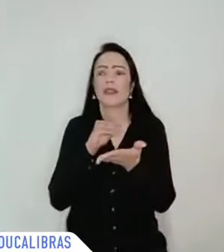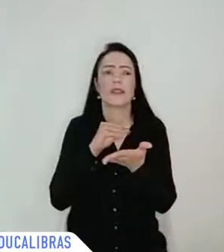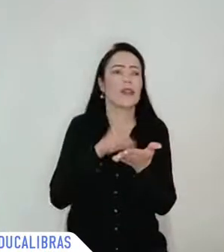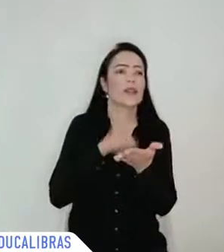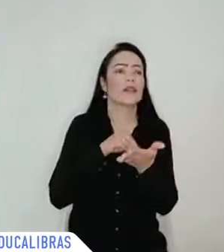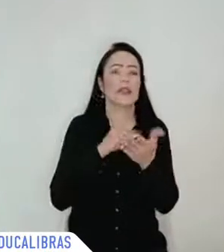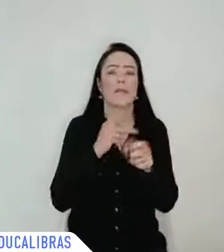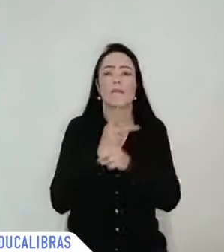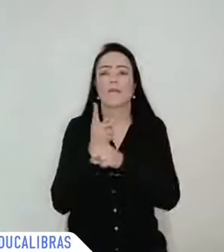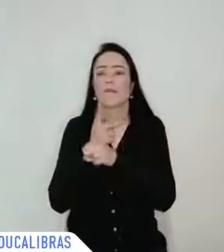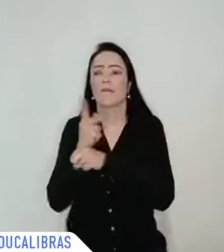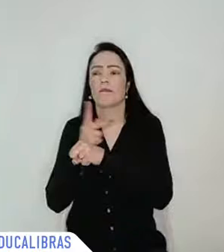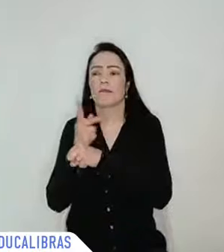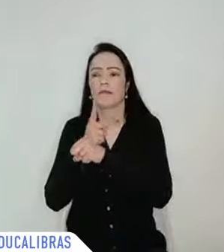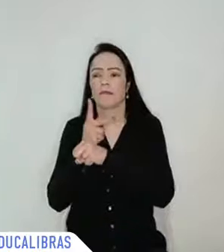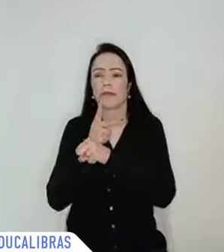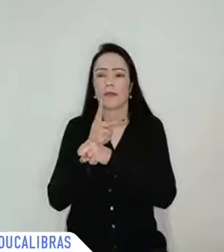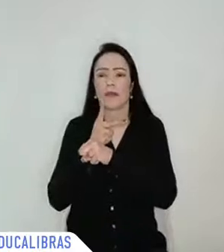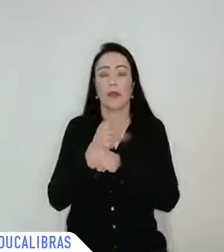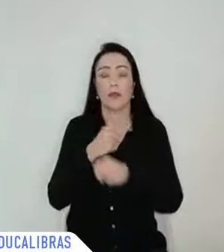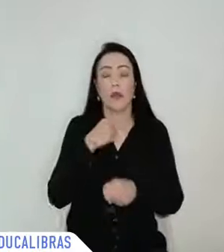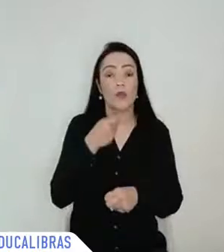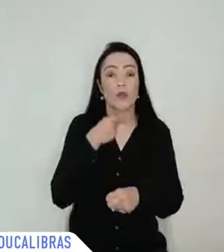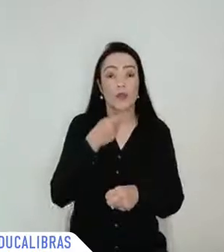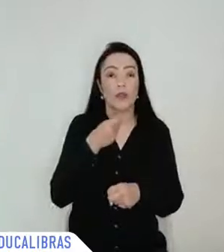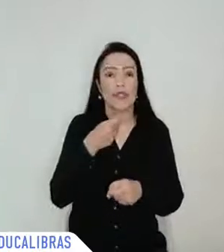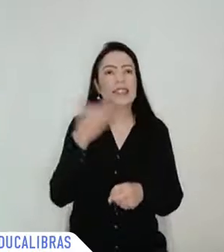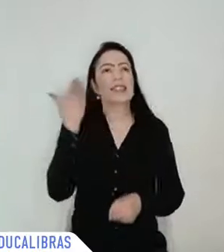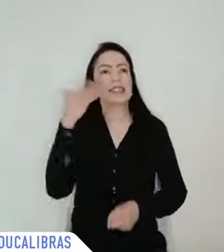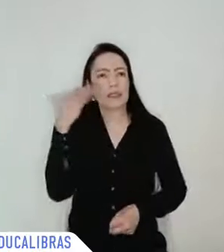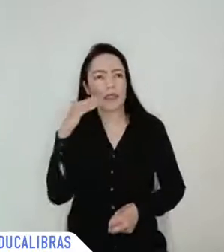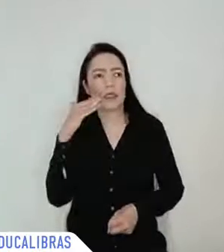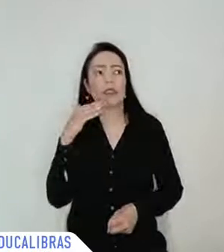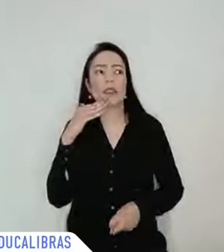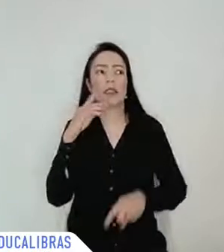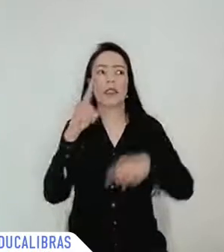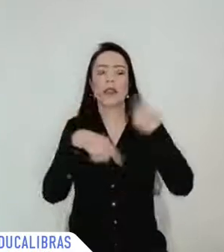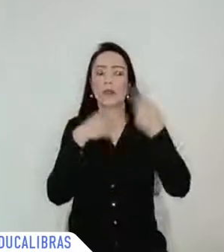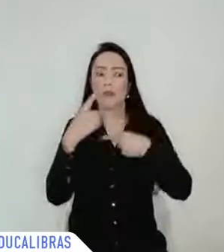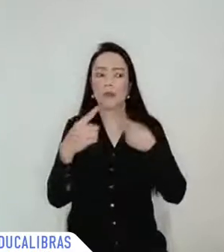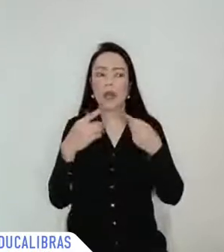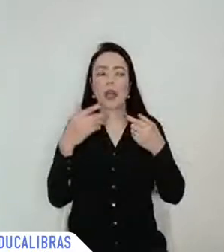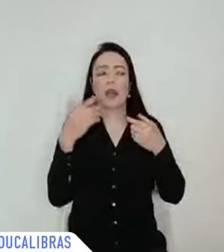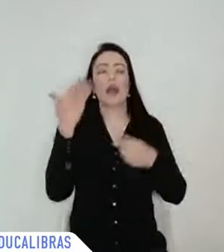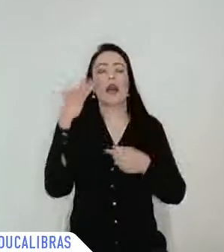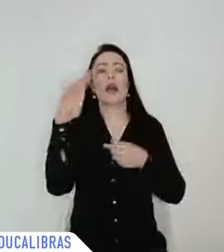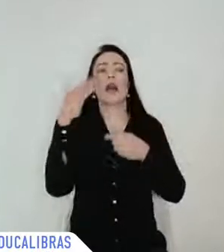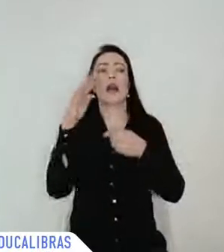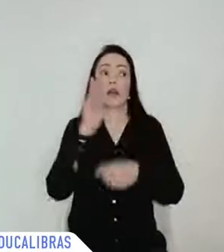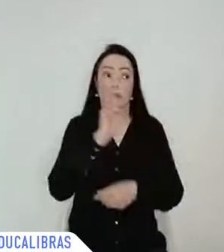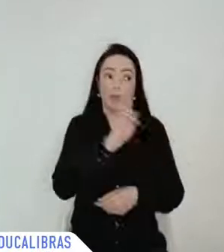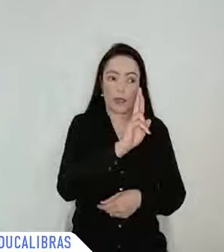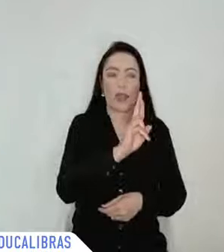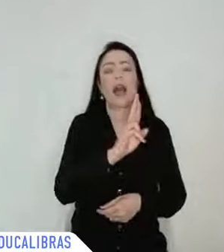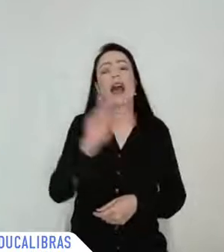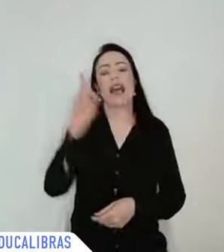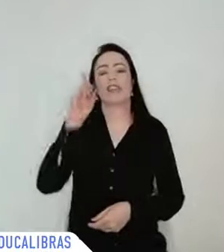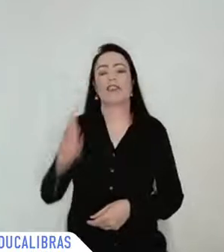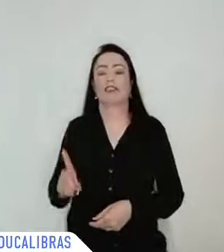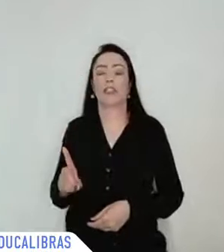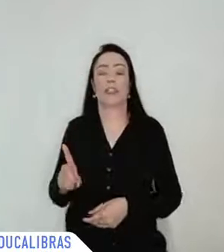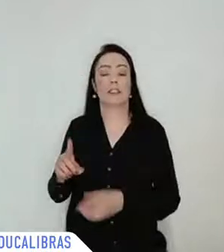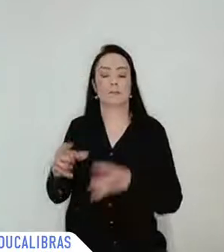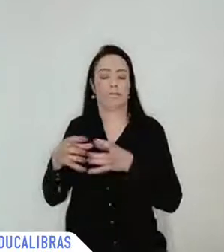but it's something we pursue, and it is contradicting. If we cannot read this and respond to this systematically,